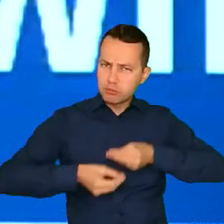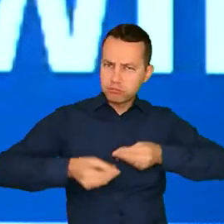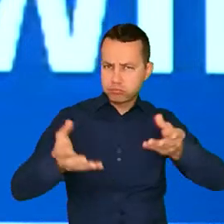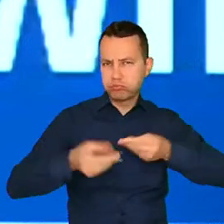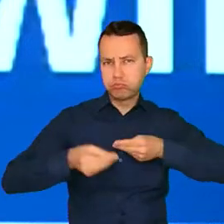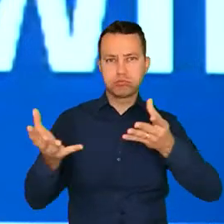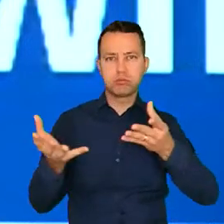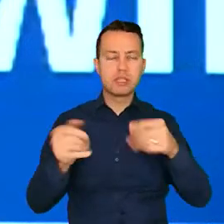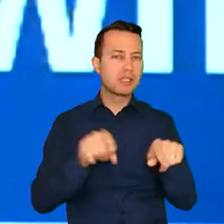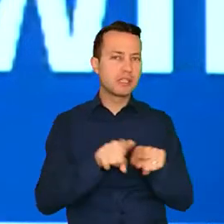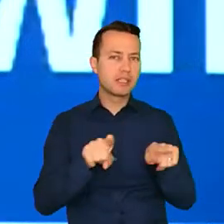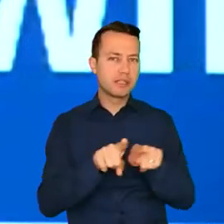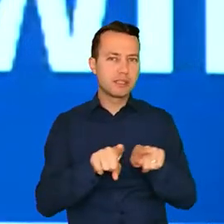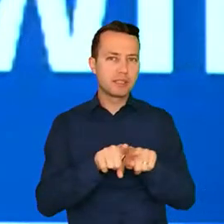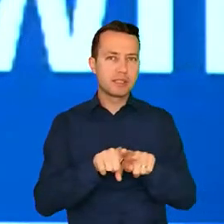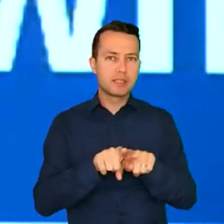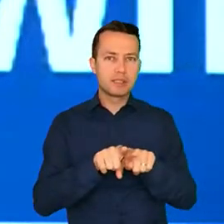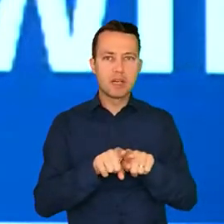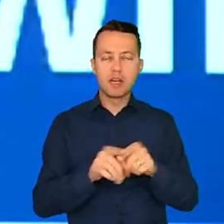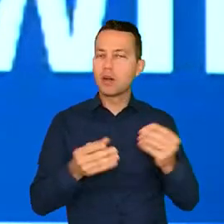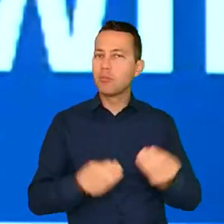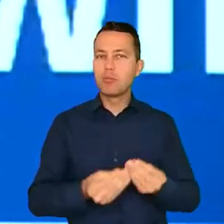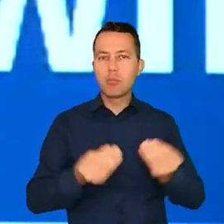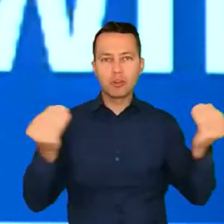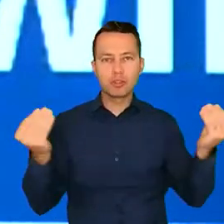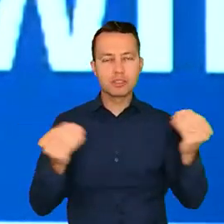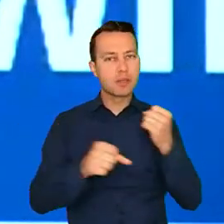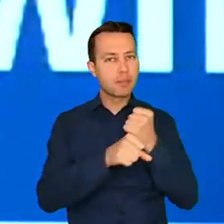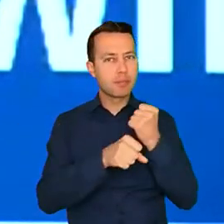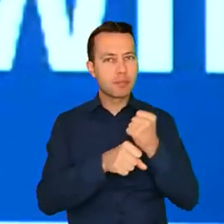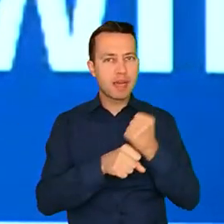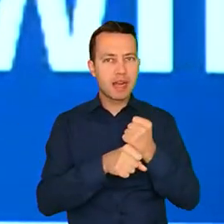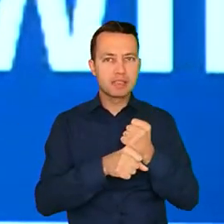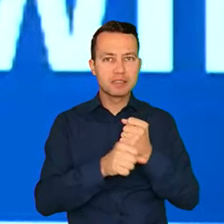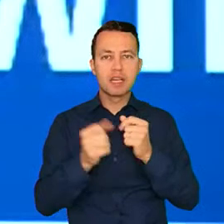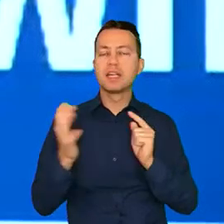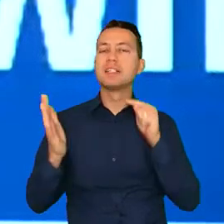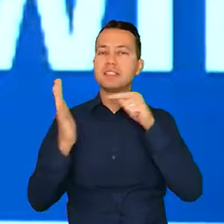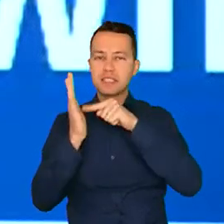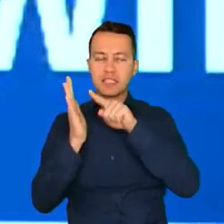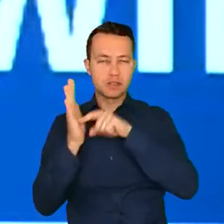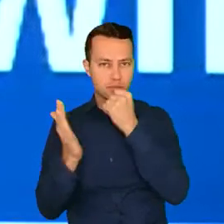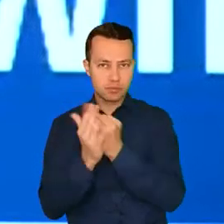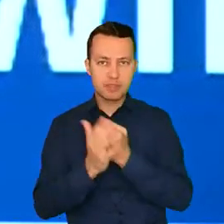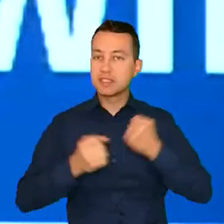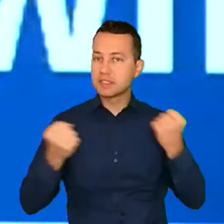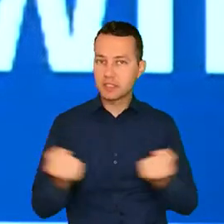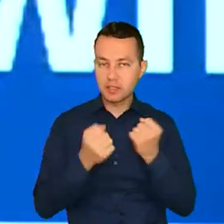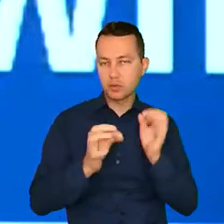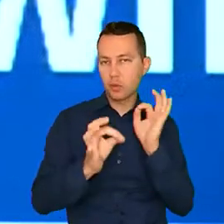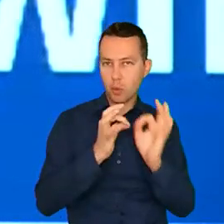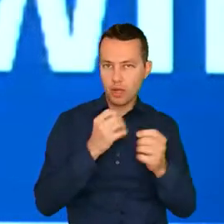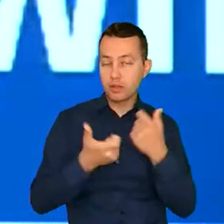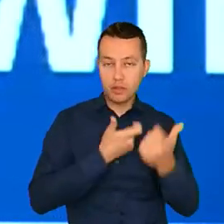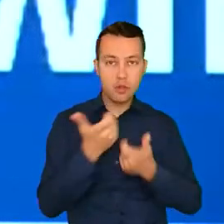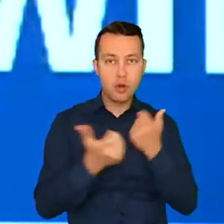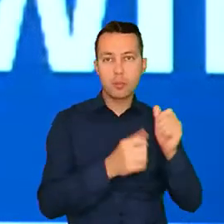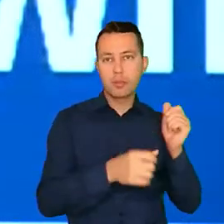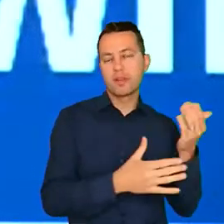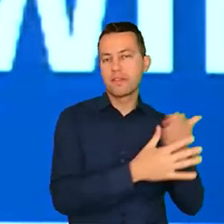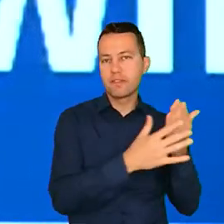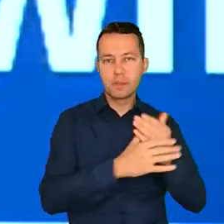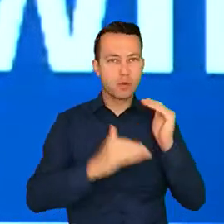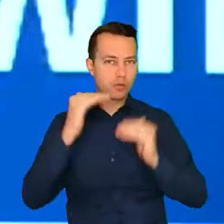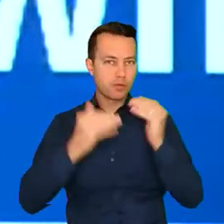to cooperate with us in promoting the information and the progress in our works on the directive on